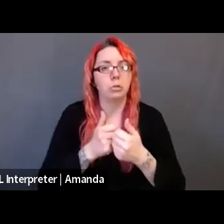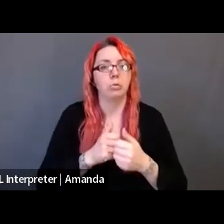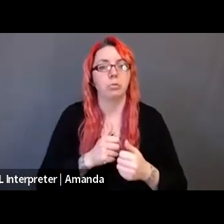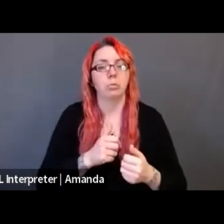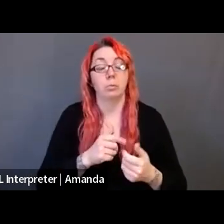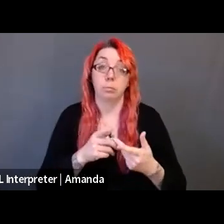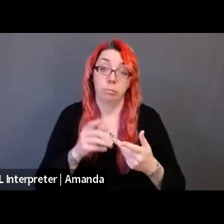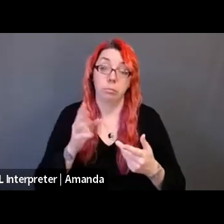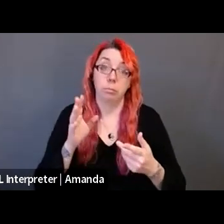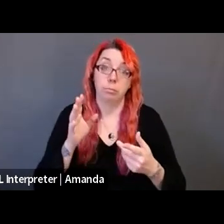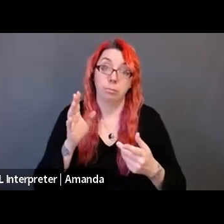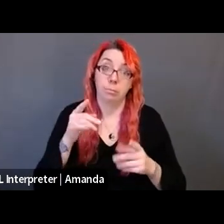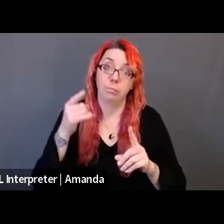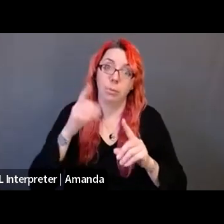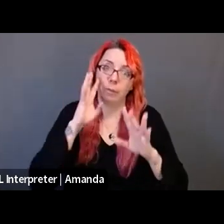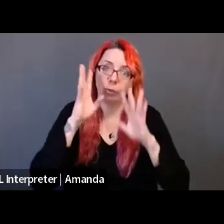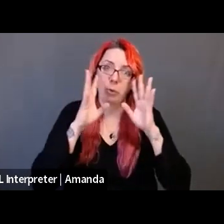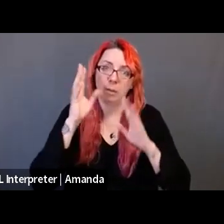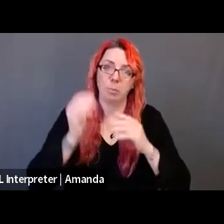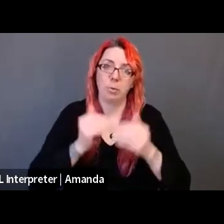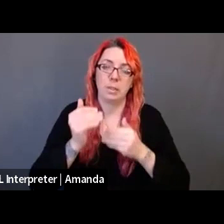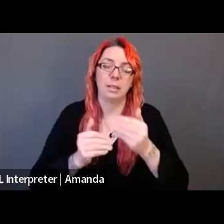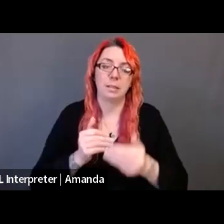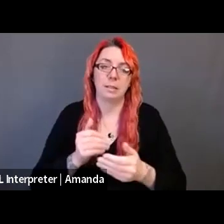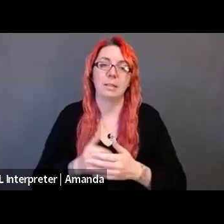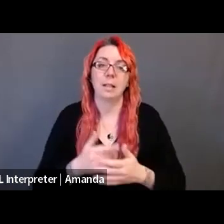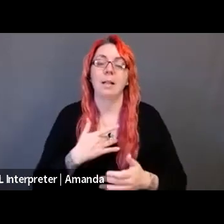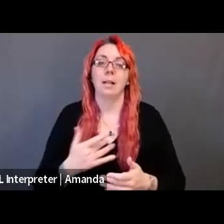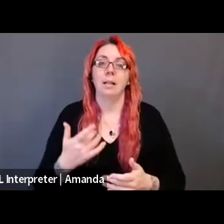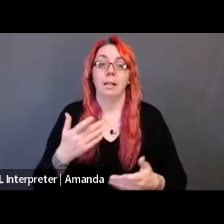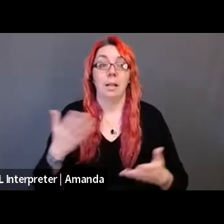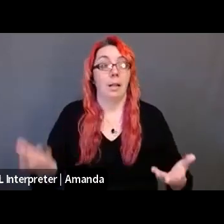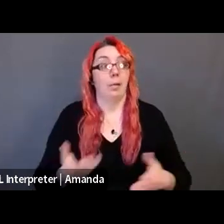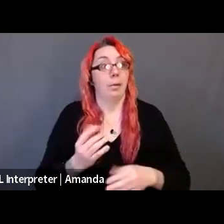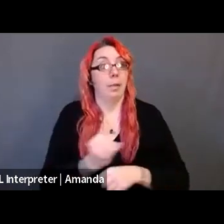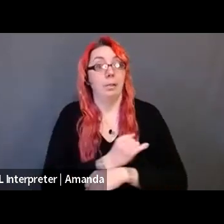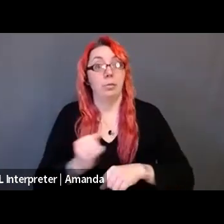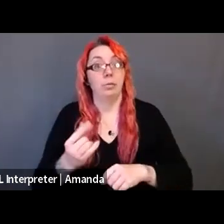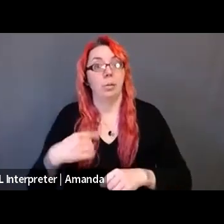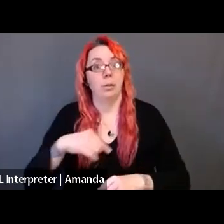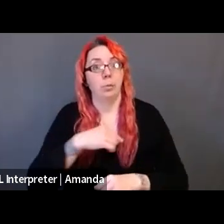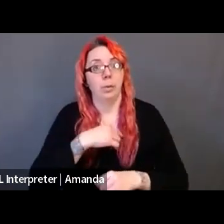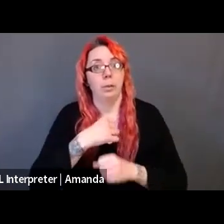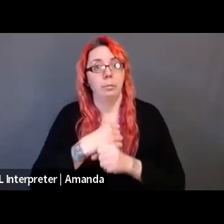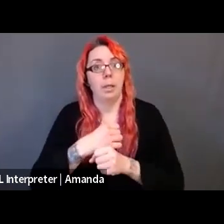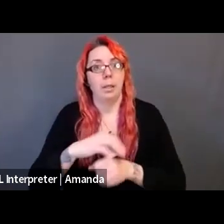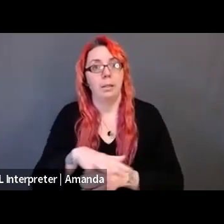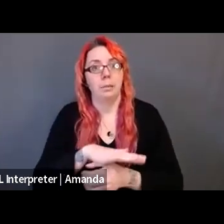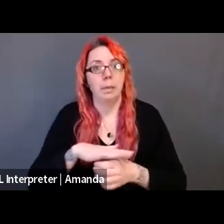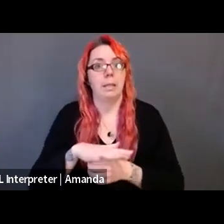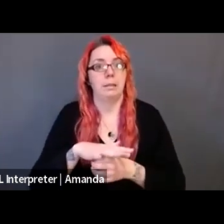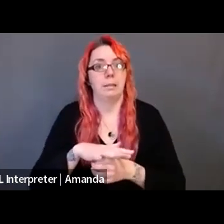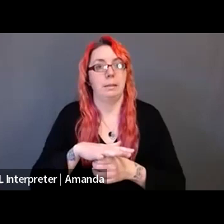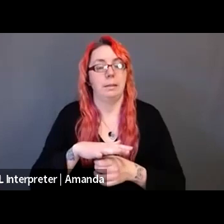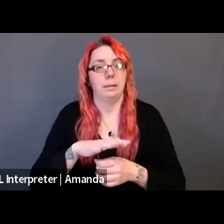of course, many times that does exist. You have created spaces within the industry. There are specifically designated spaces as well that